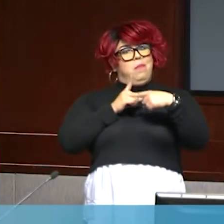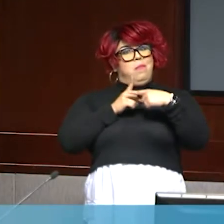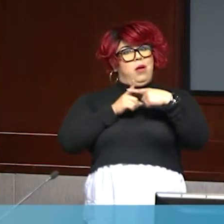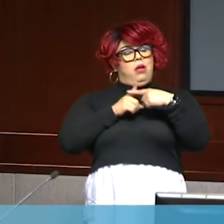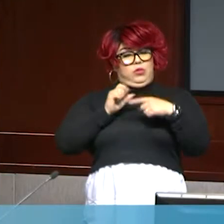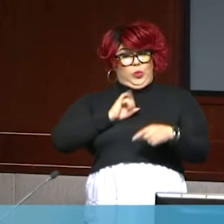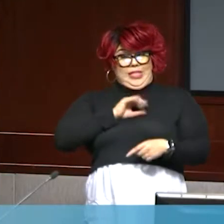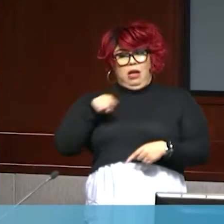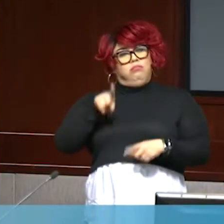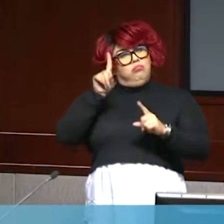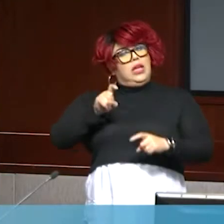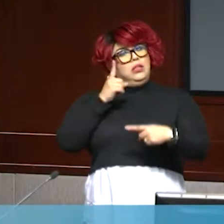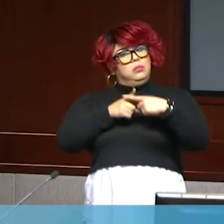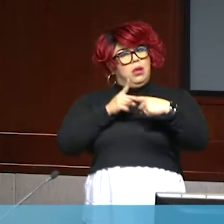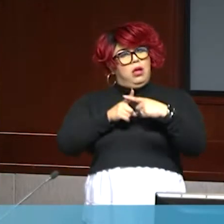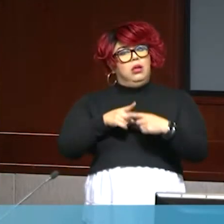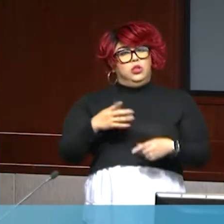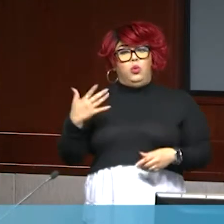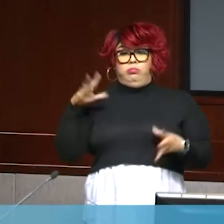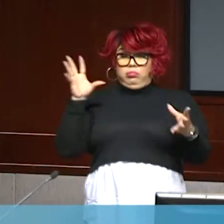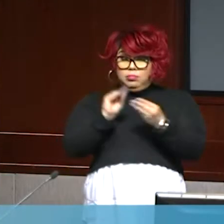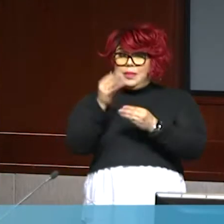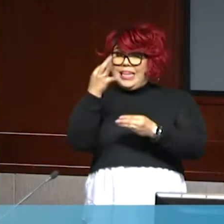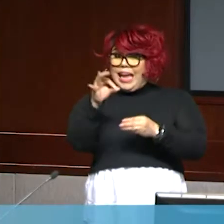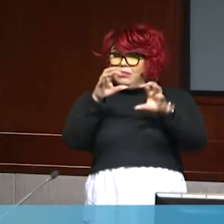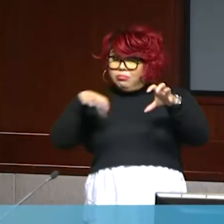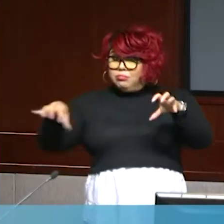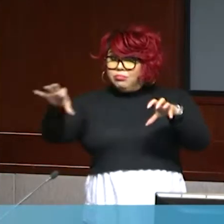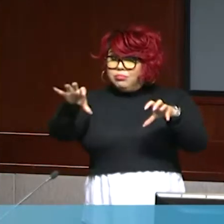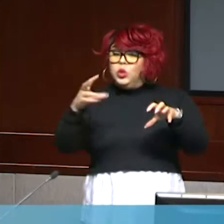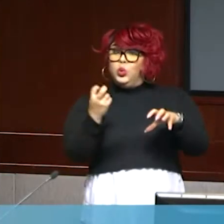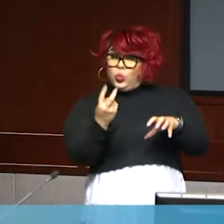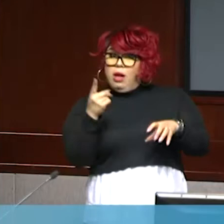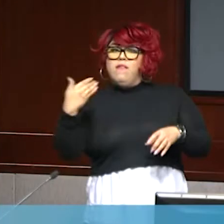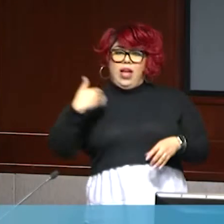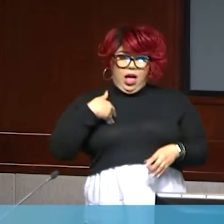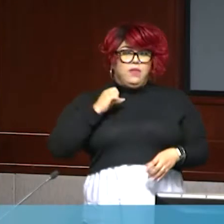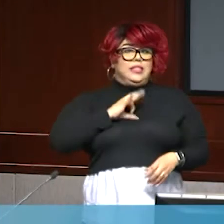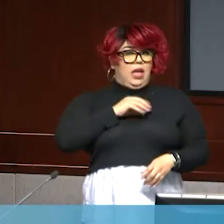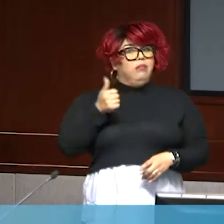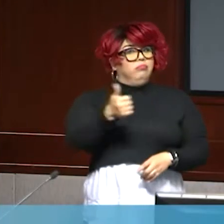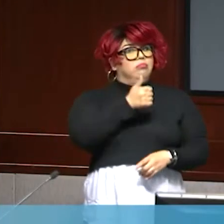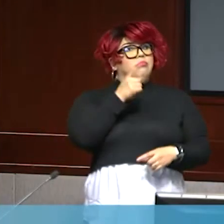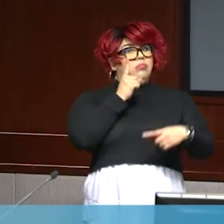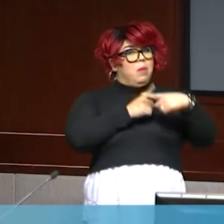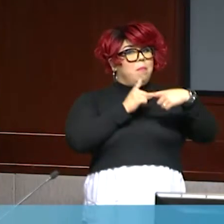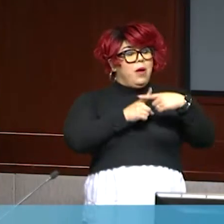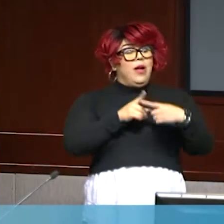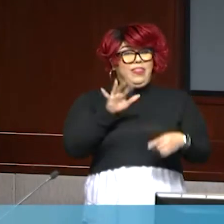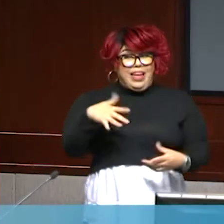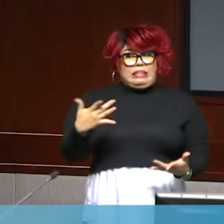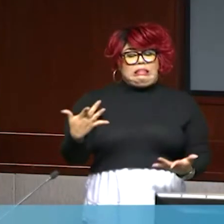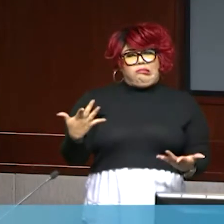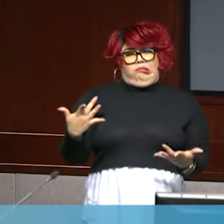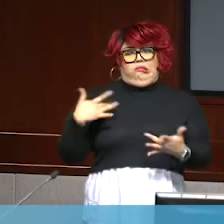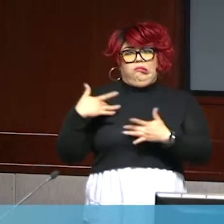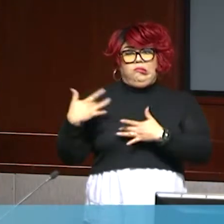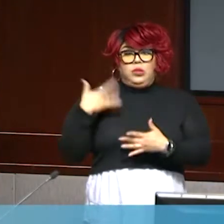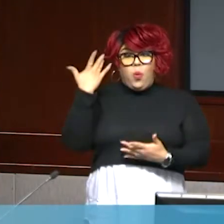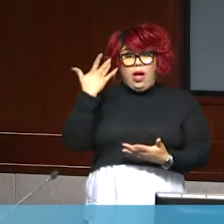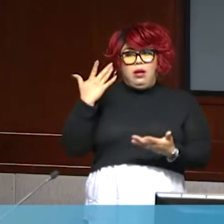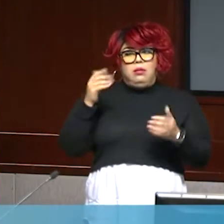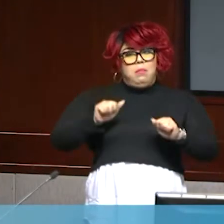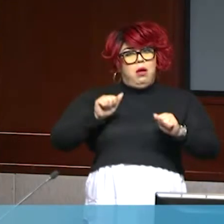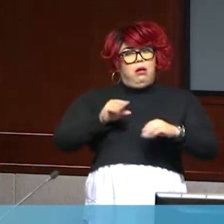to the state. So 12 of the 19. And that's a little bit of a concern for us as that presents some risks to the residents within